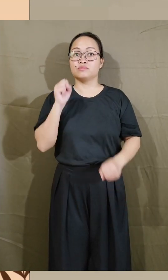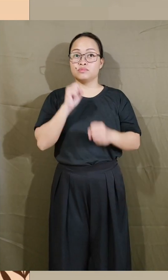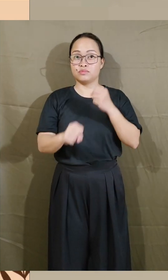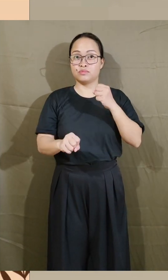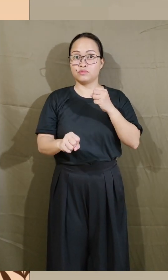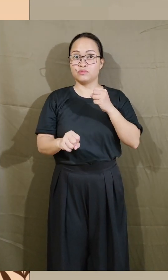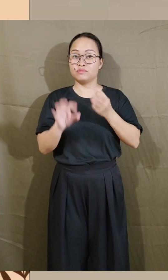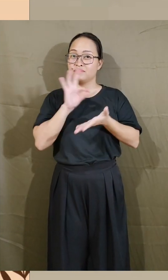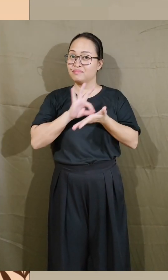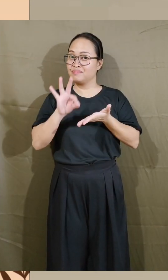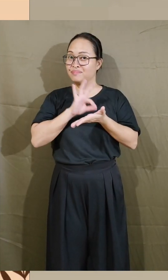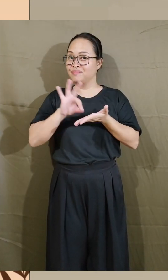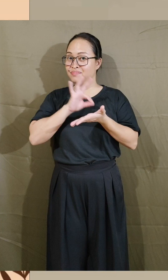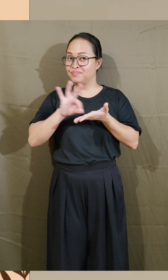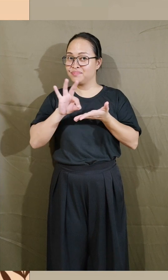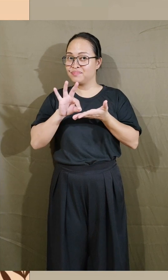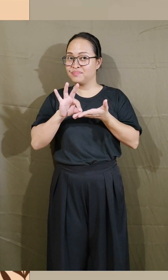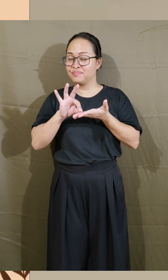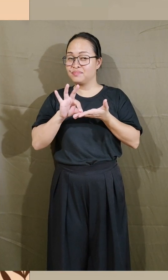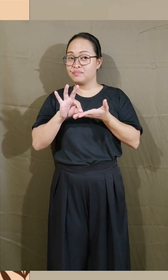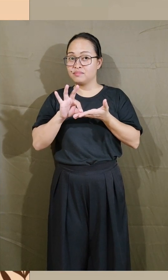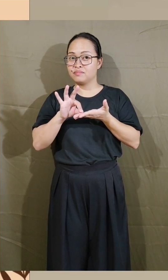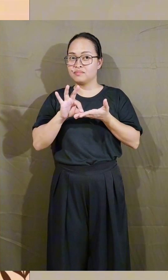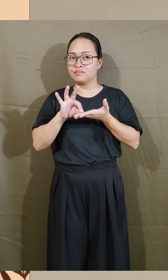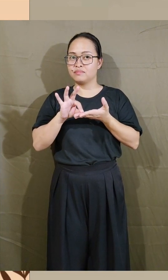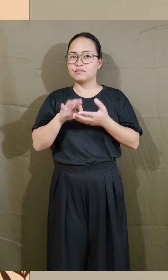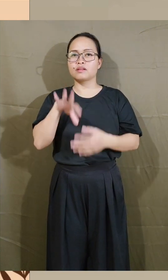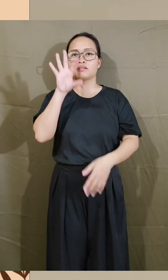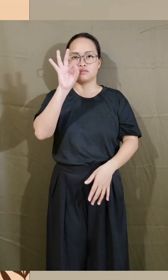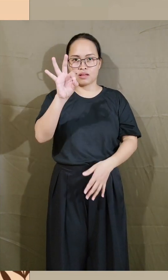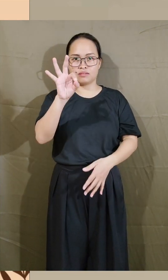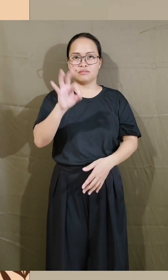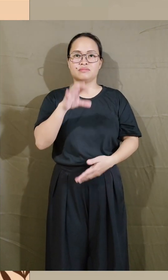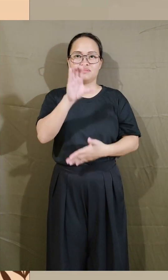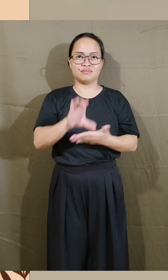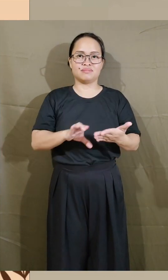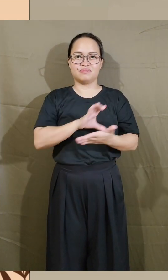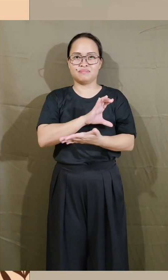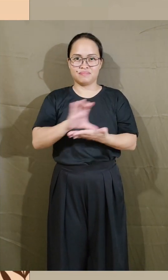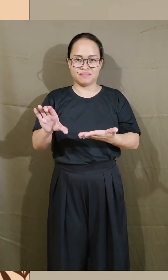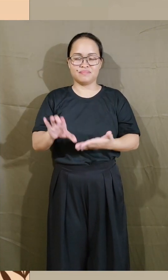So we are now left with 9 cakes.